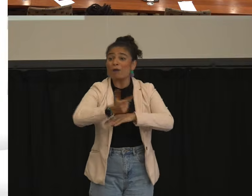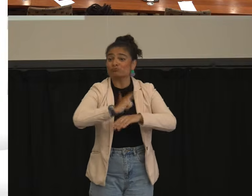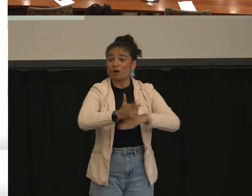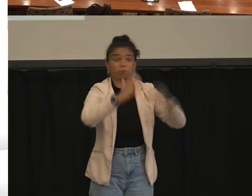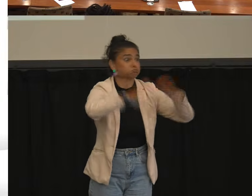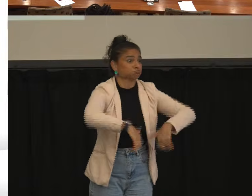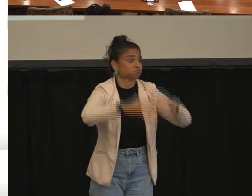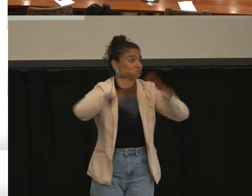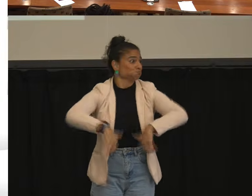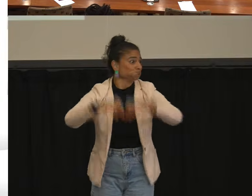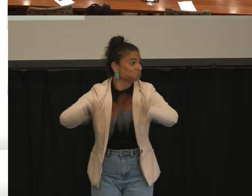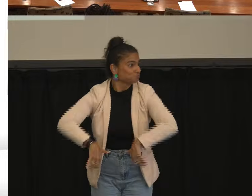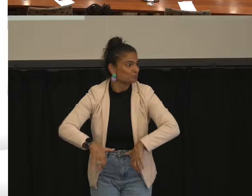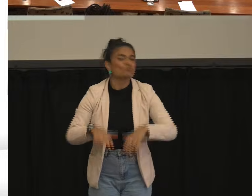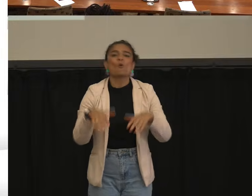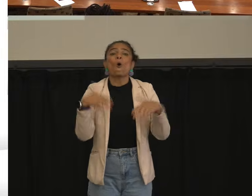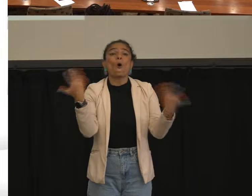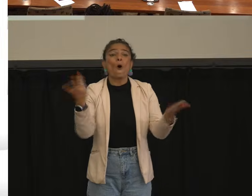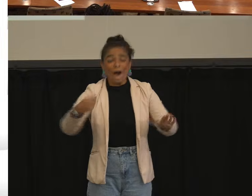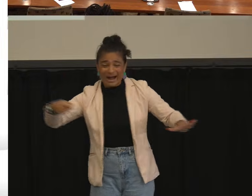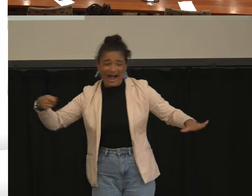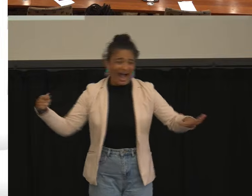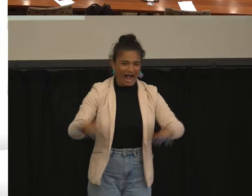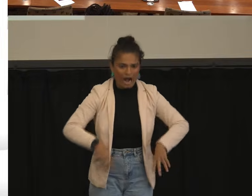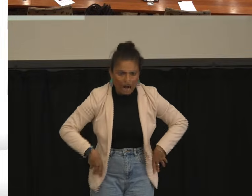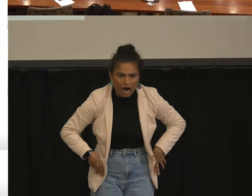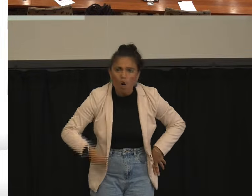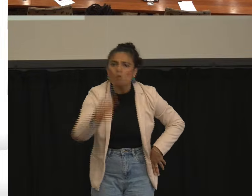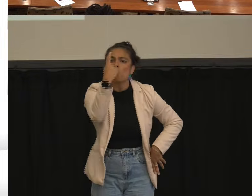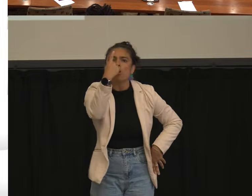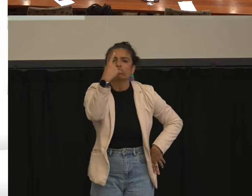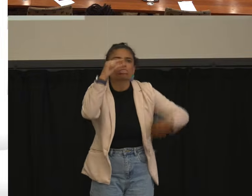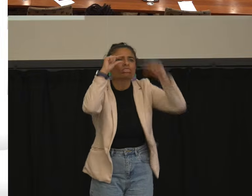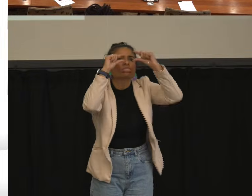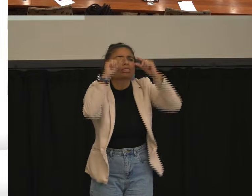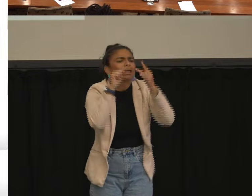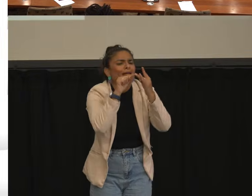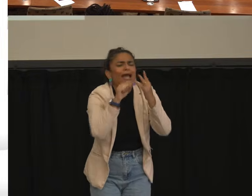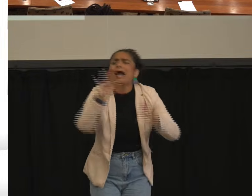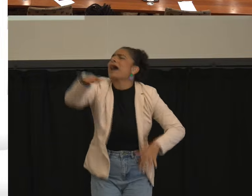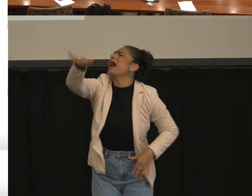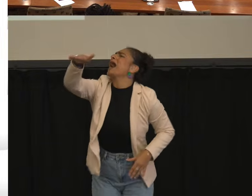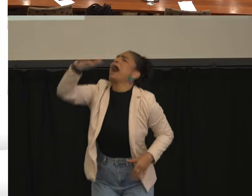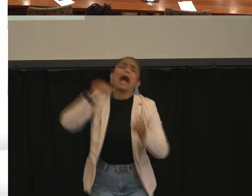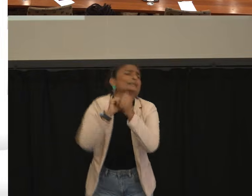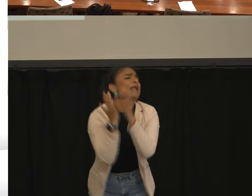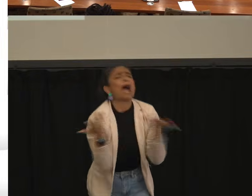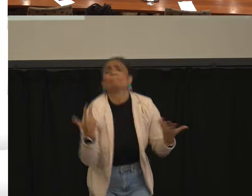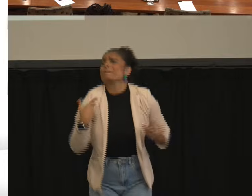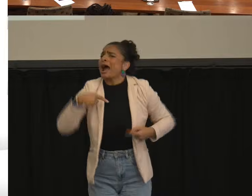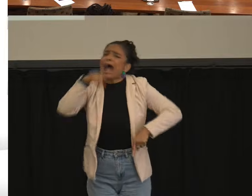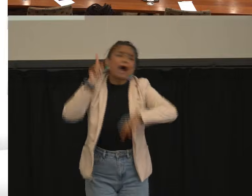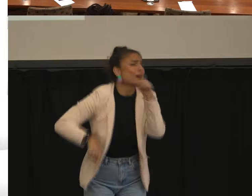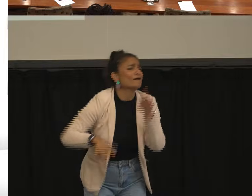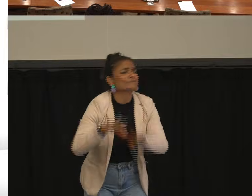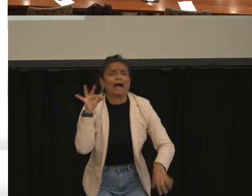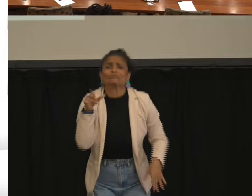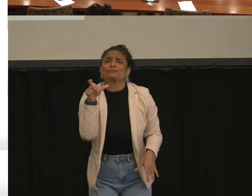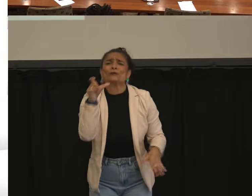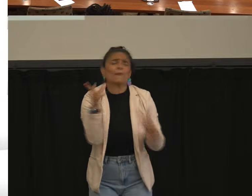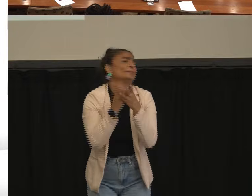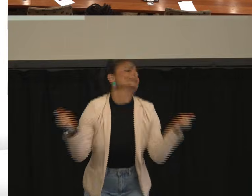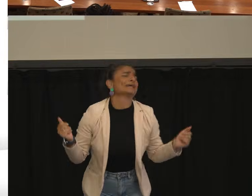issue of viruses getting onto the USBs, and it would affect their laptops or their computers, etc. Or they would say